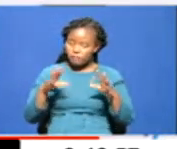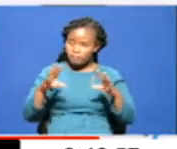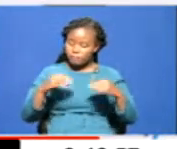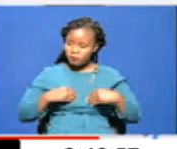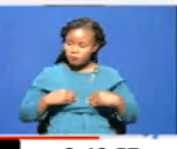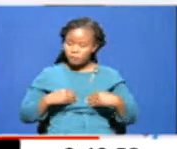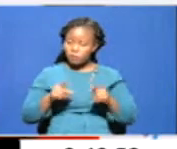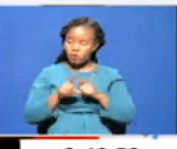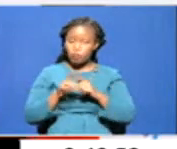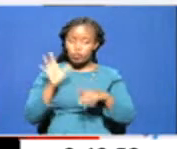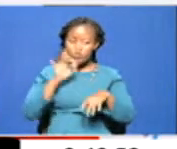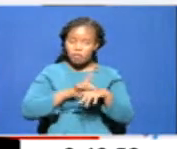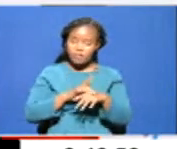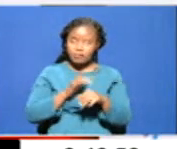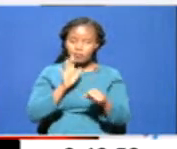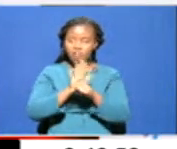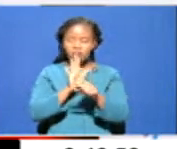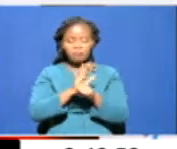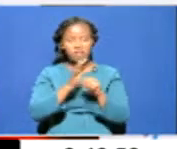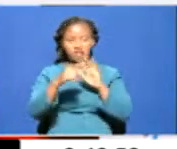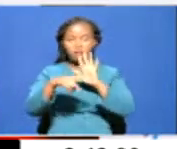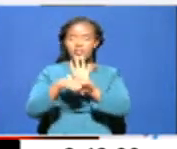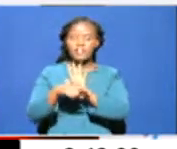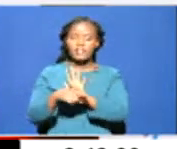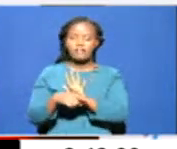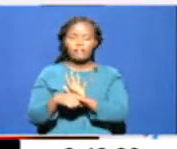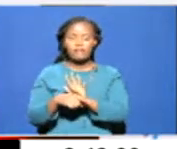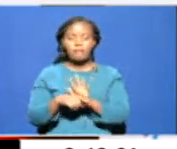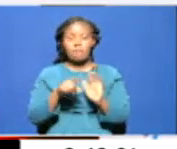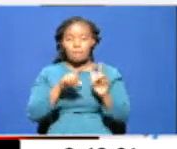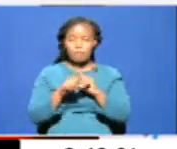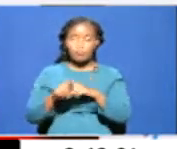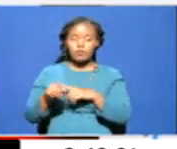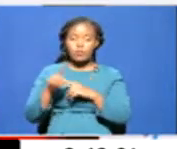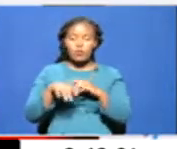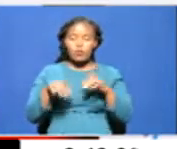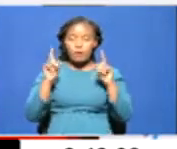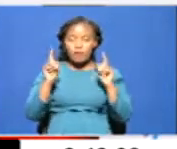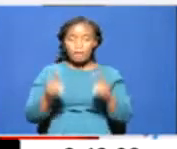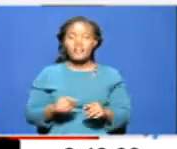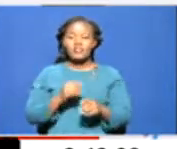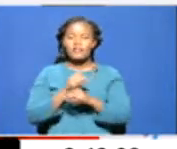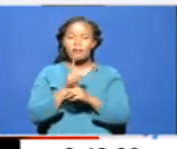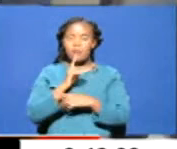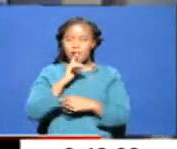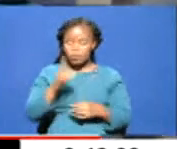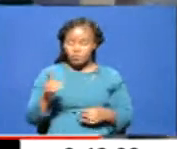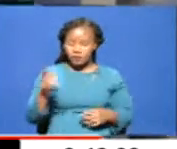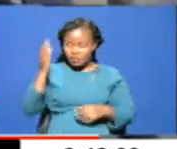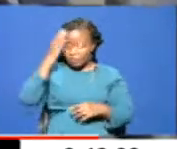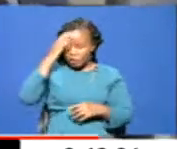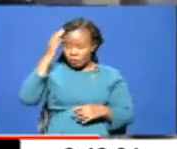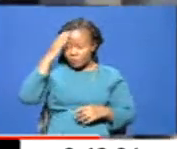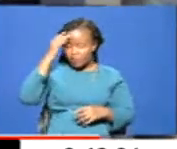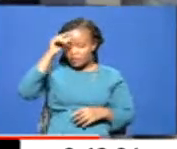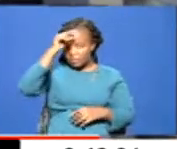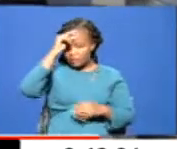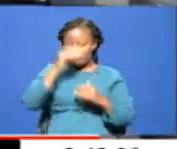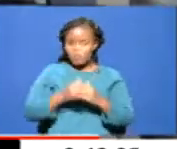The effect will not be positive, it will be negative, and we need to really get government to realize this.